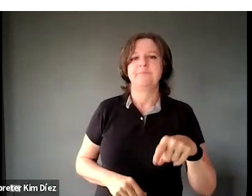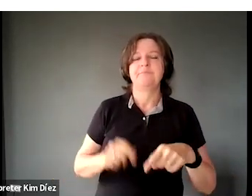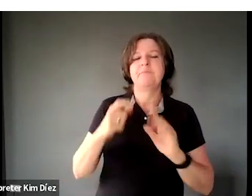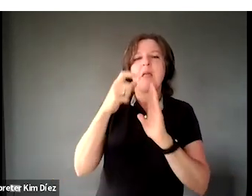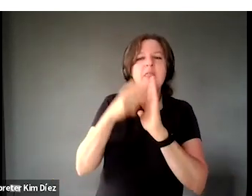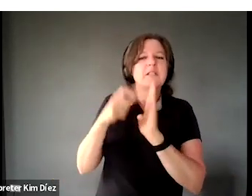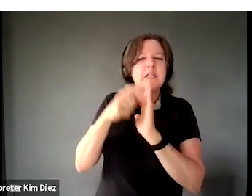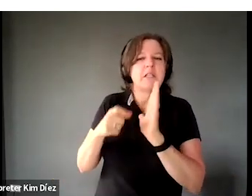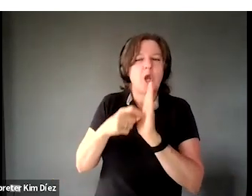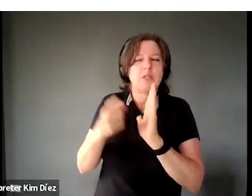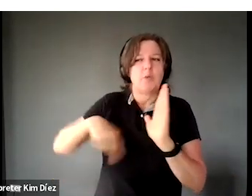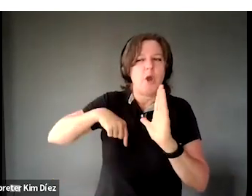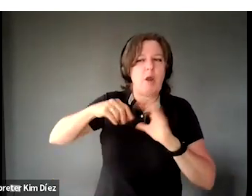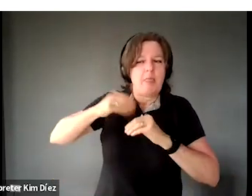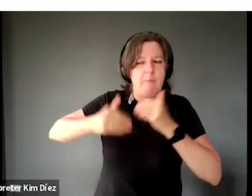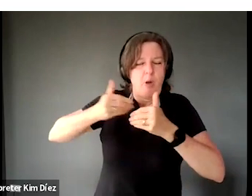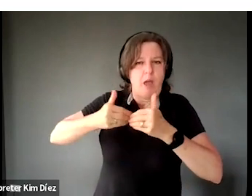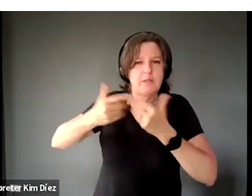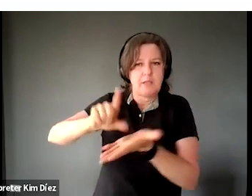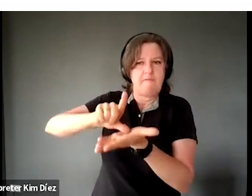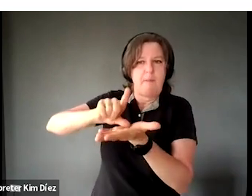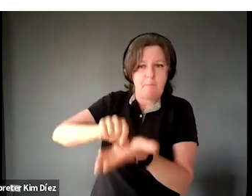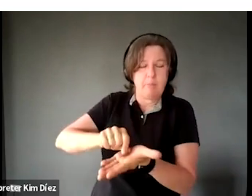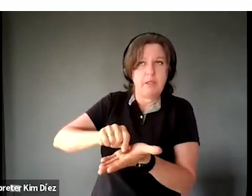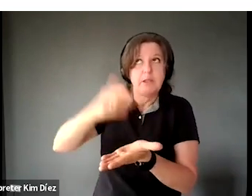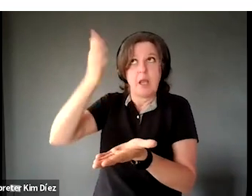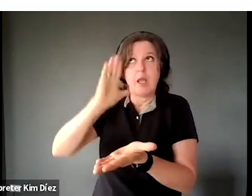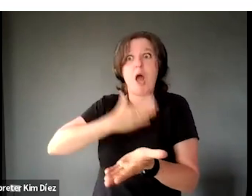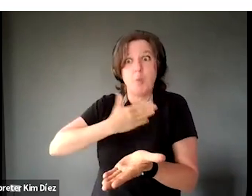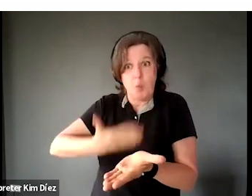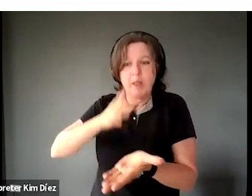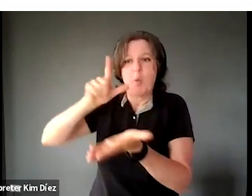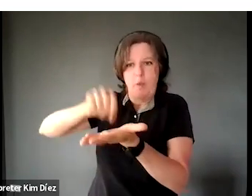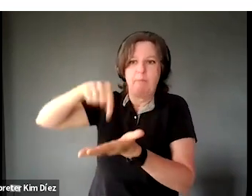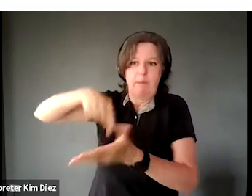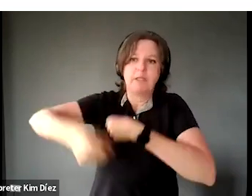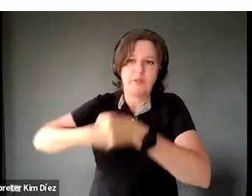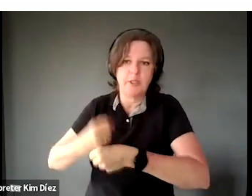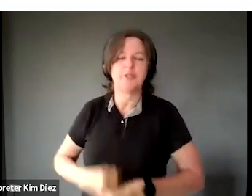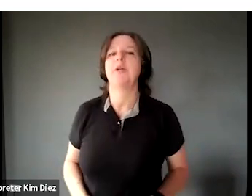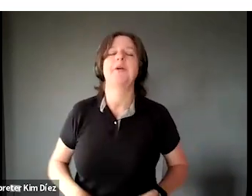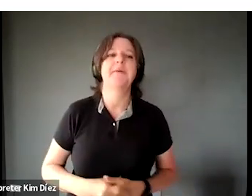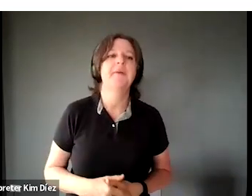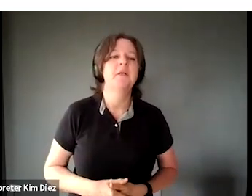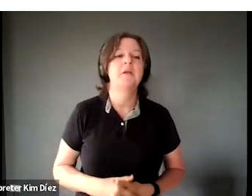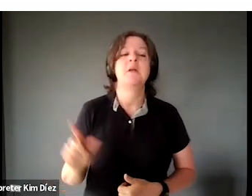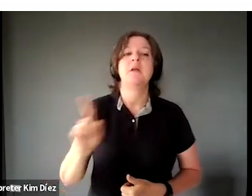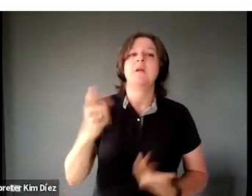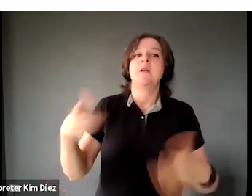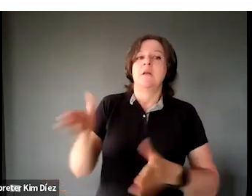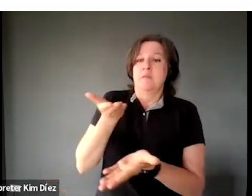the compost was used. This is another article that we're in the process of publishing. Hopefully this year it will be